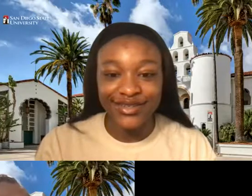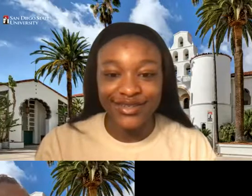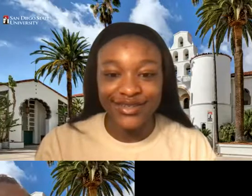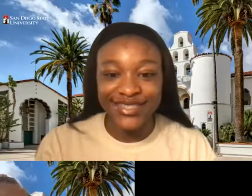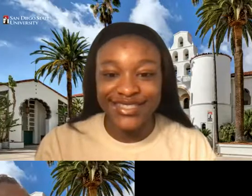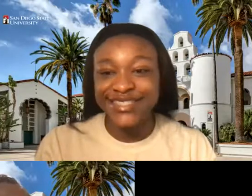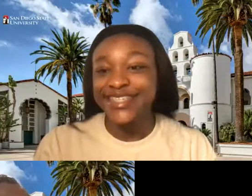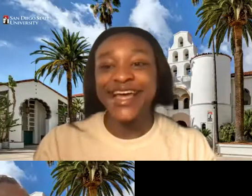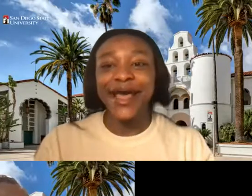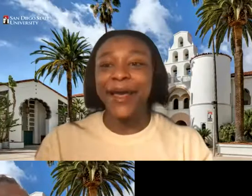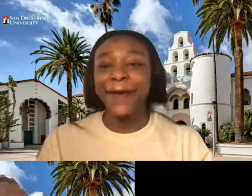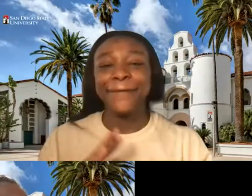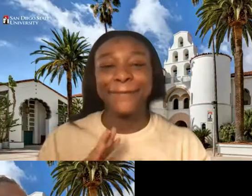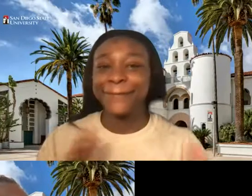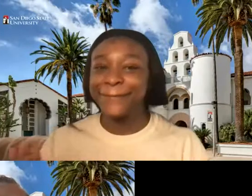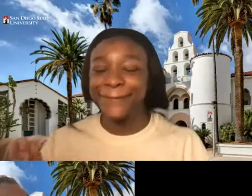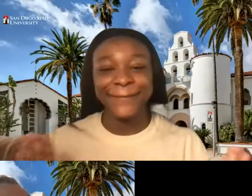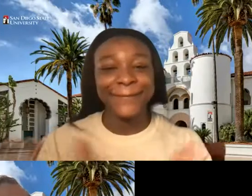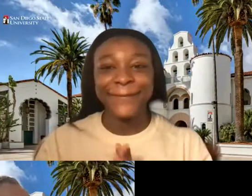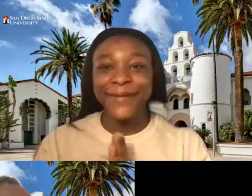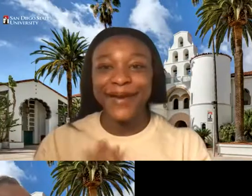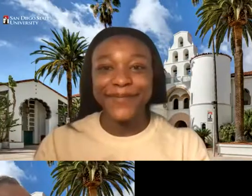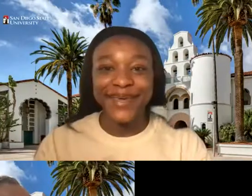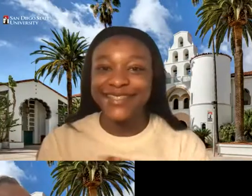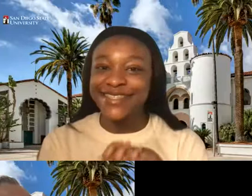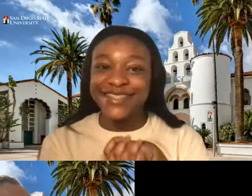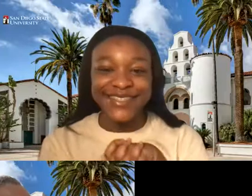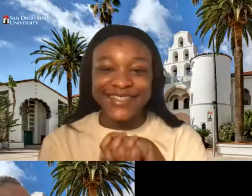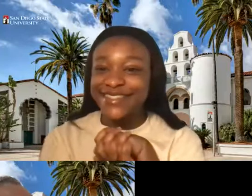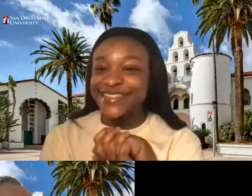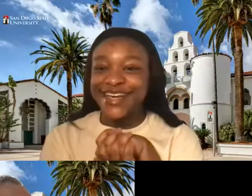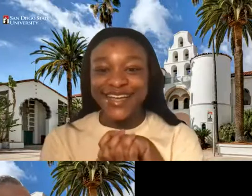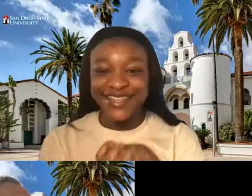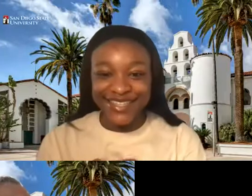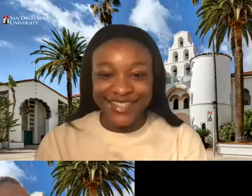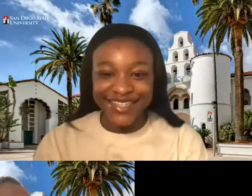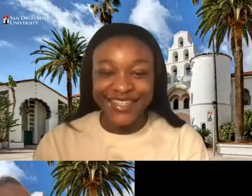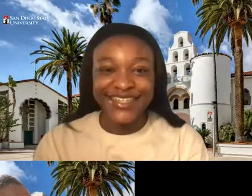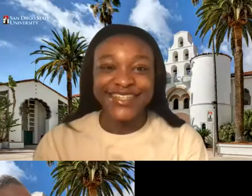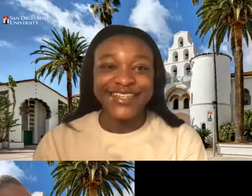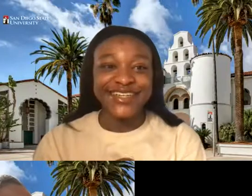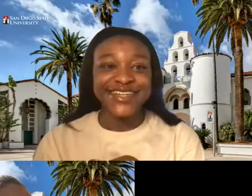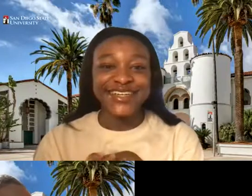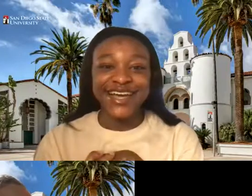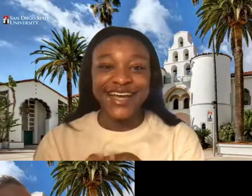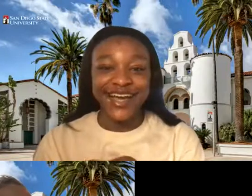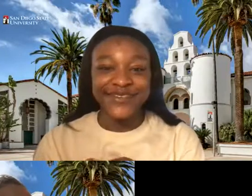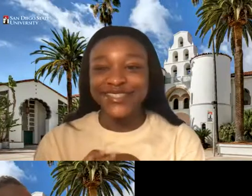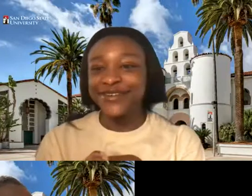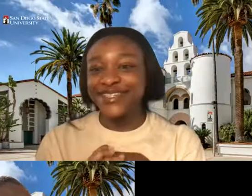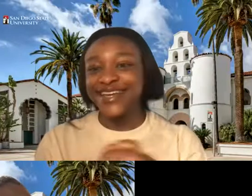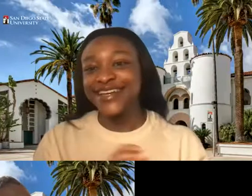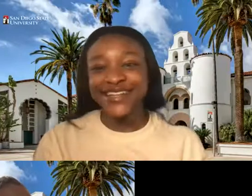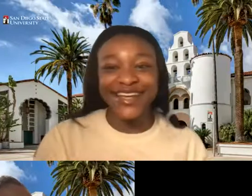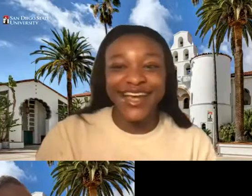Rudy Francisco was an excellent choice. Amazing. Oh my God. He's amazing. Mm-hmm. I was